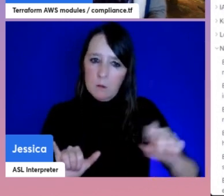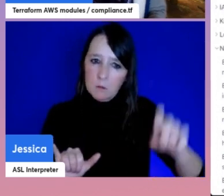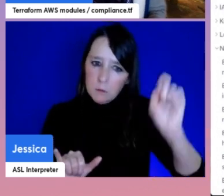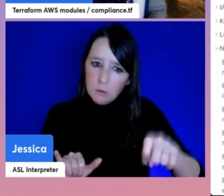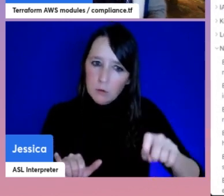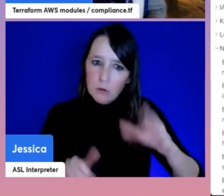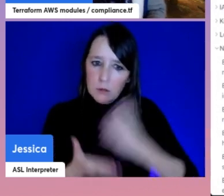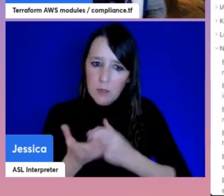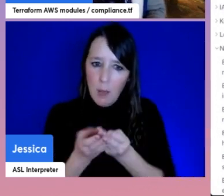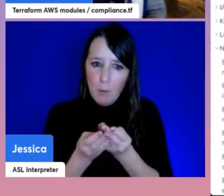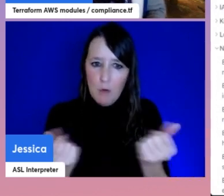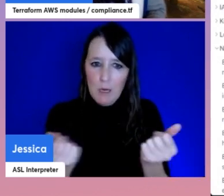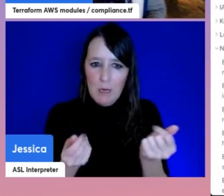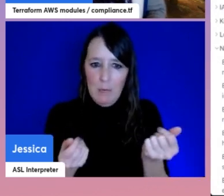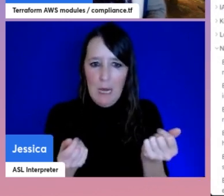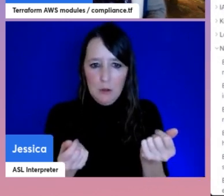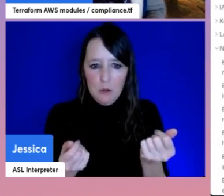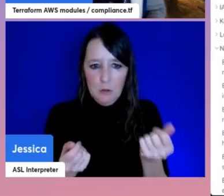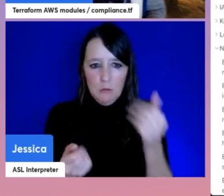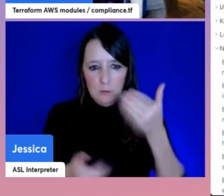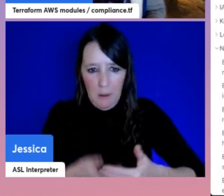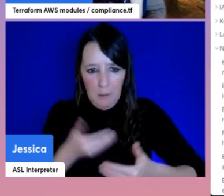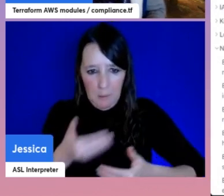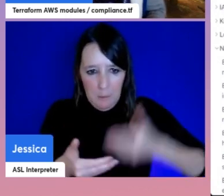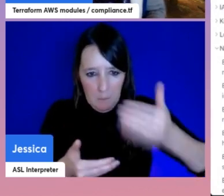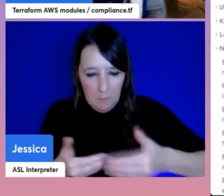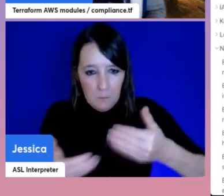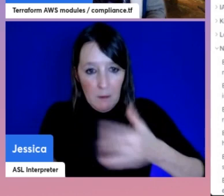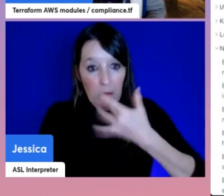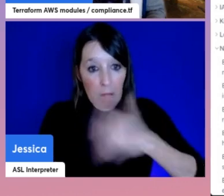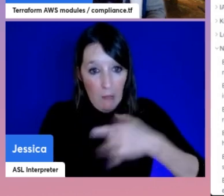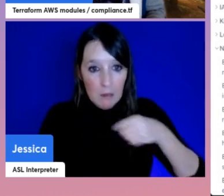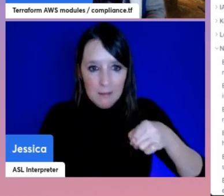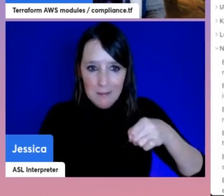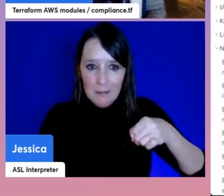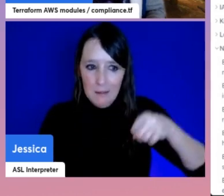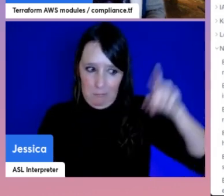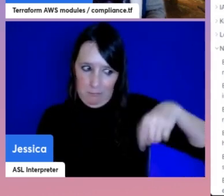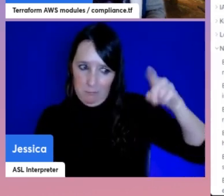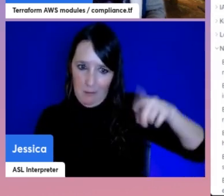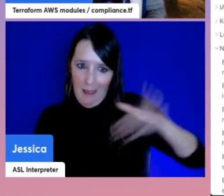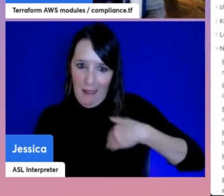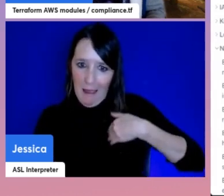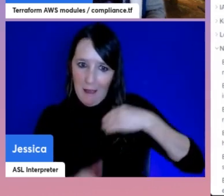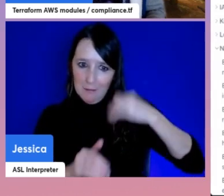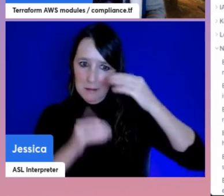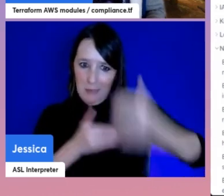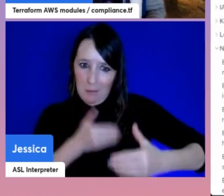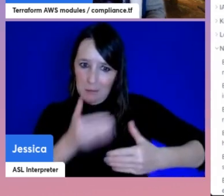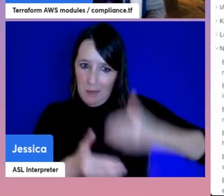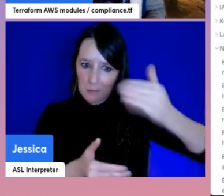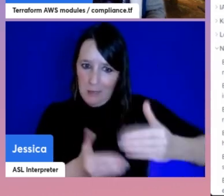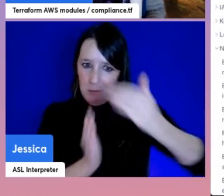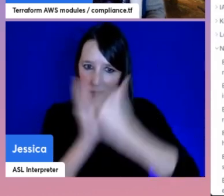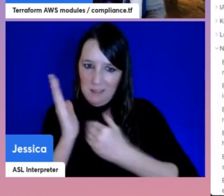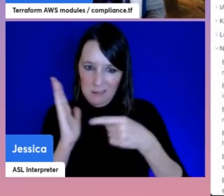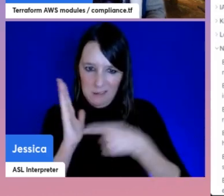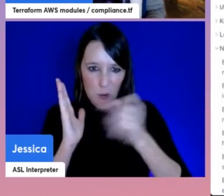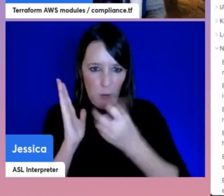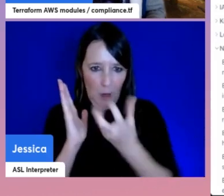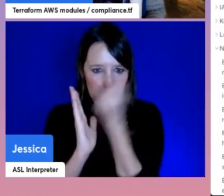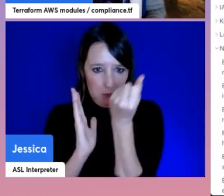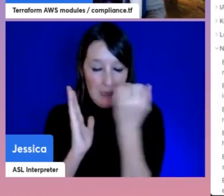remediation step. And luckily, Bridge Crew documentation tells that if you have this